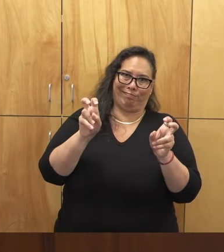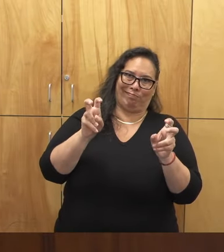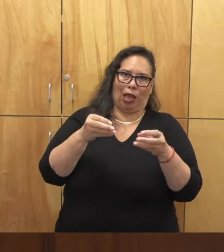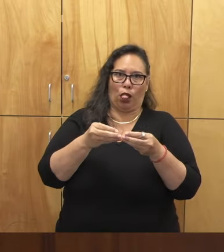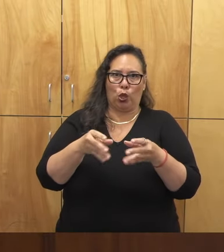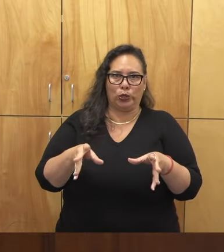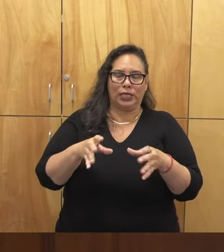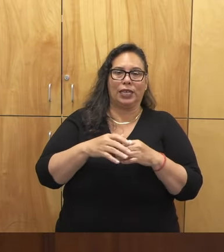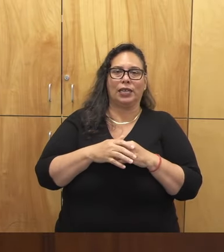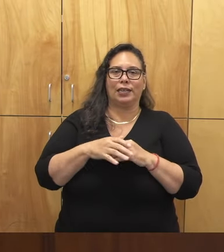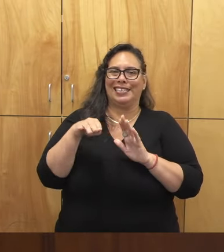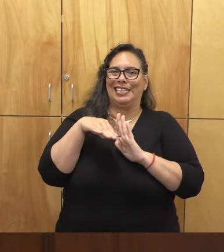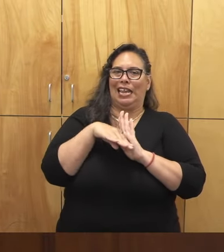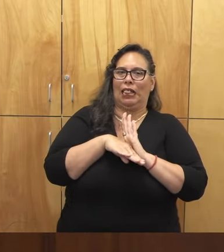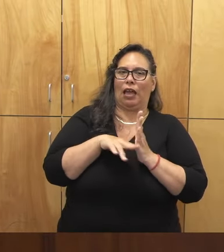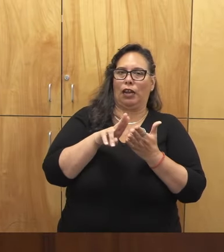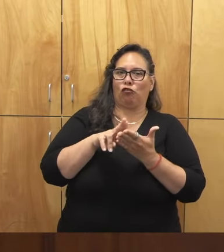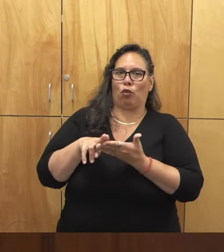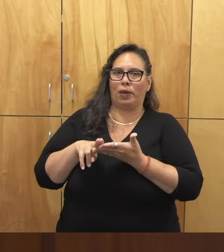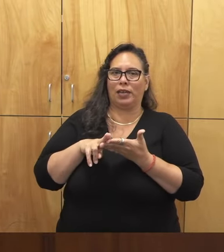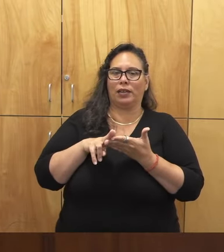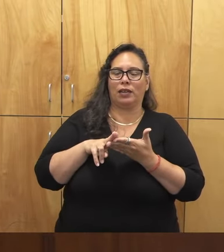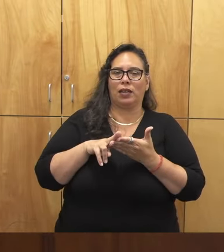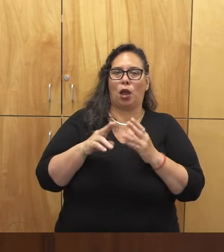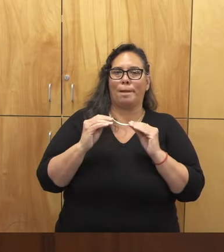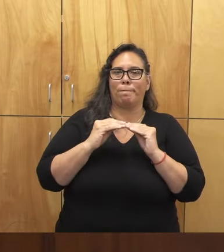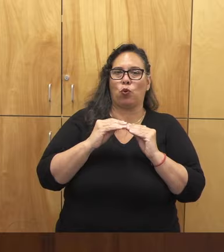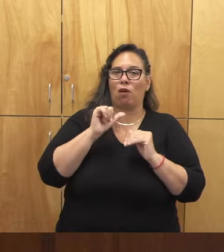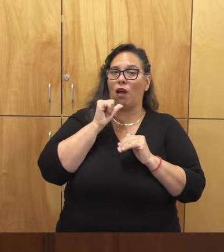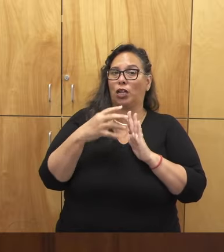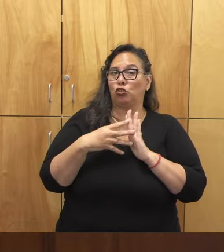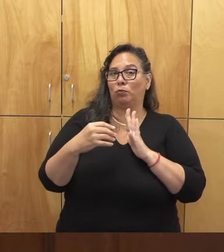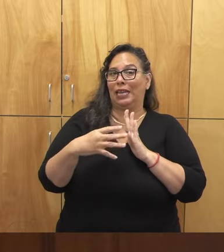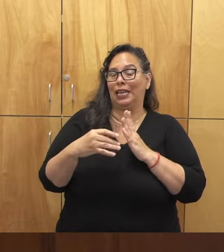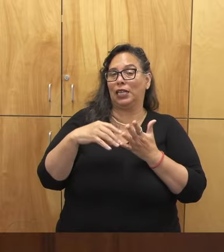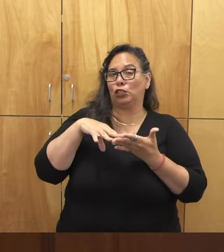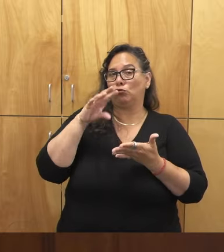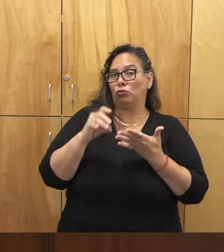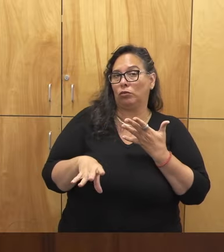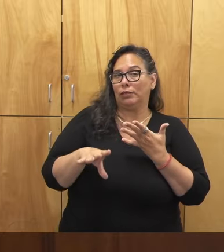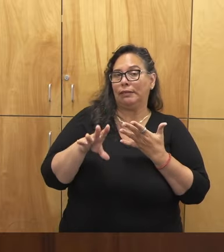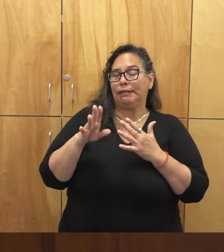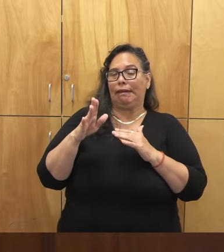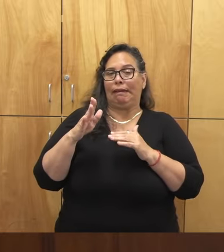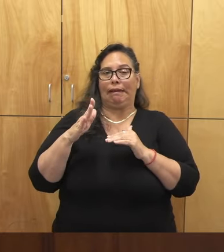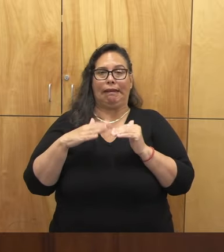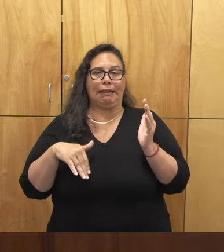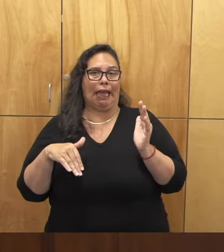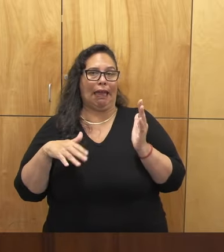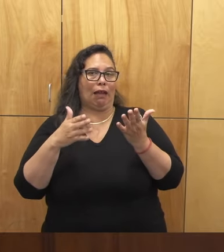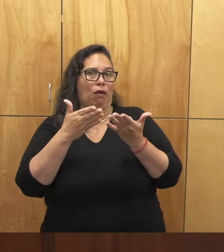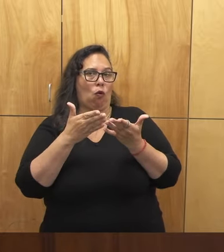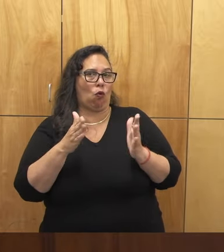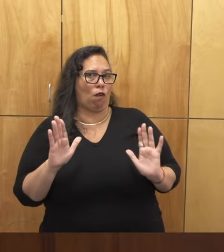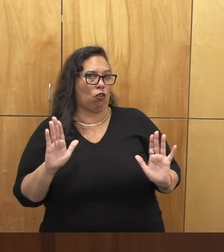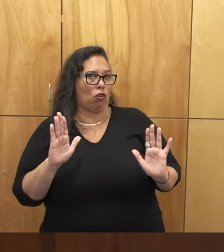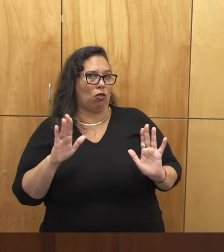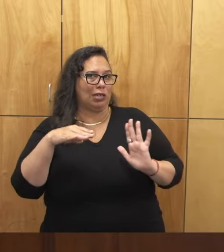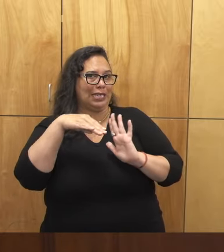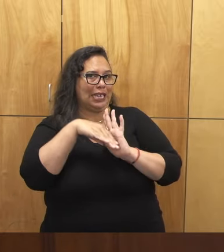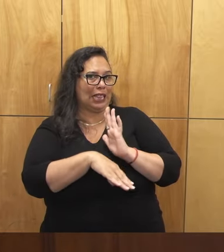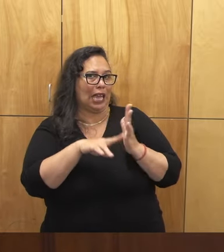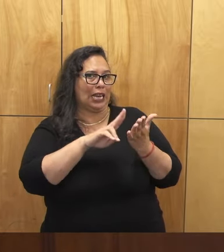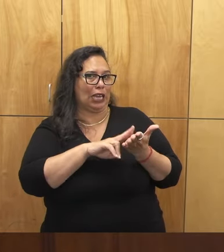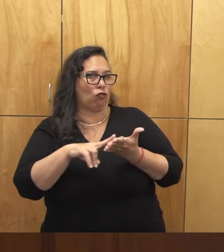losing through declining enrollments more unduplicated students than our overall declining